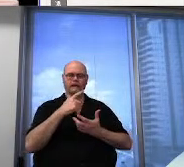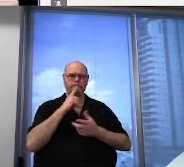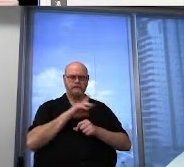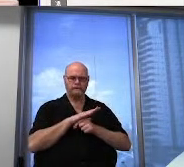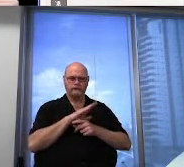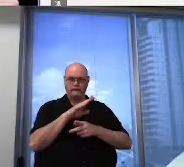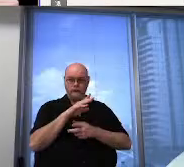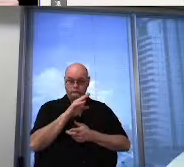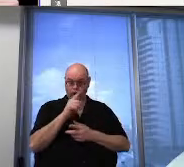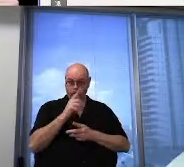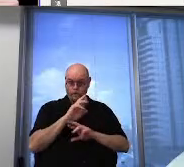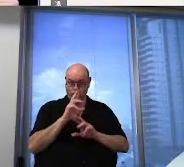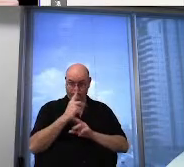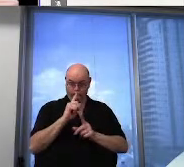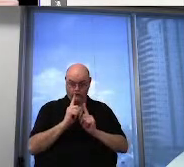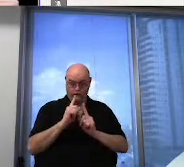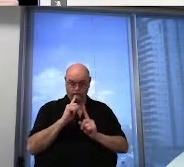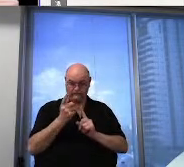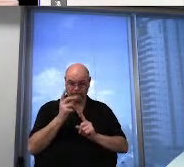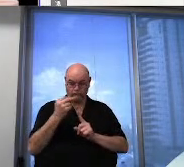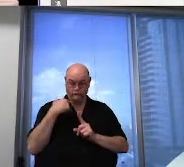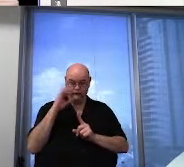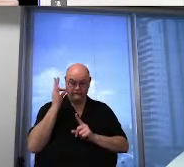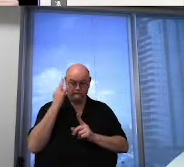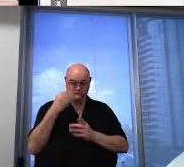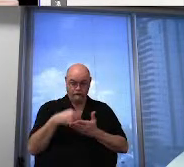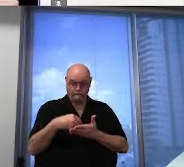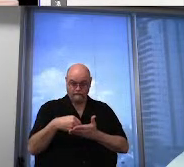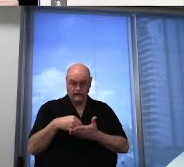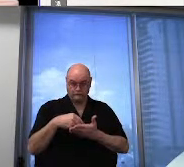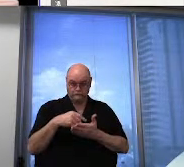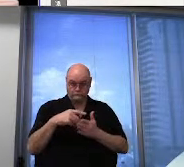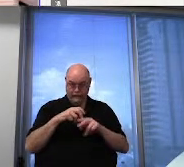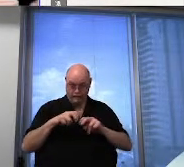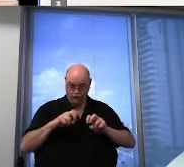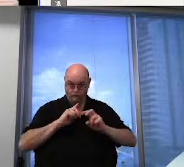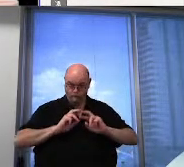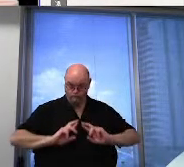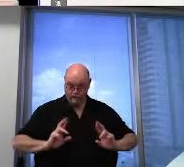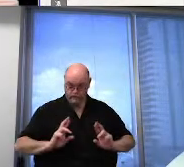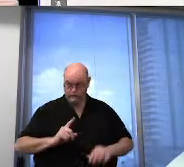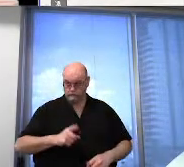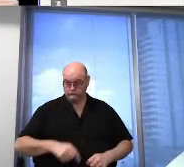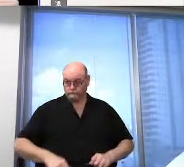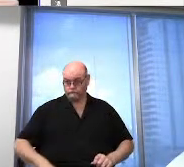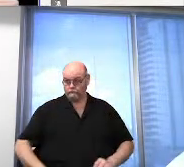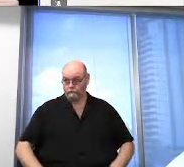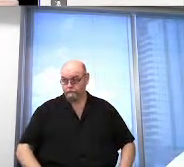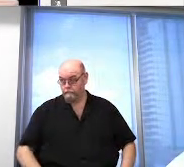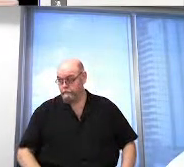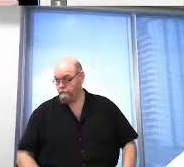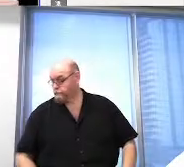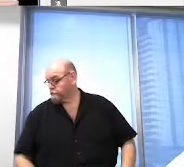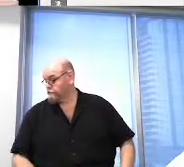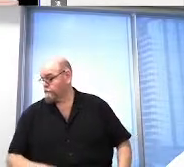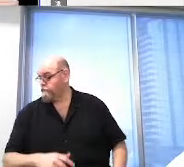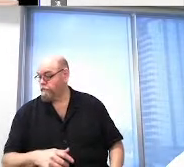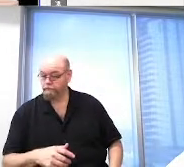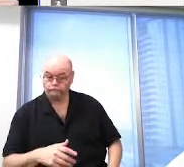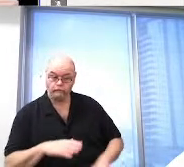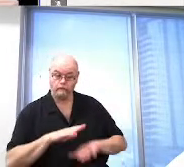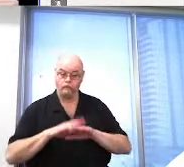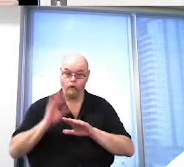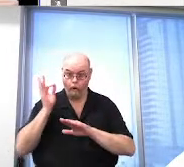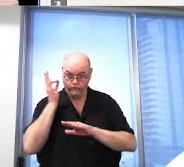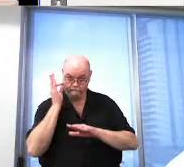question. I want to ask you to be ready for a conversation when we have the federal funds panel. Are you ready? I want to